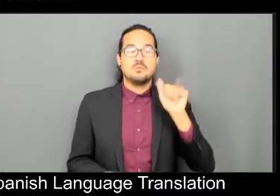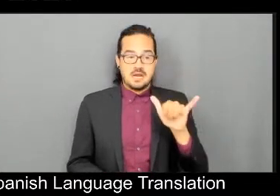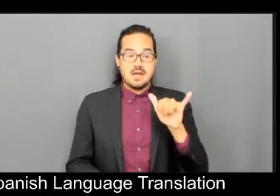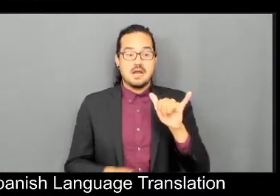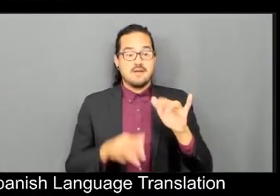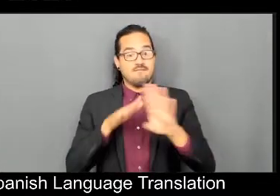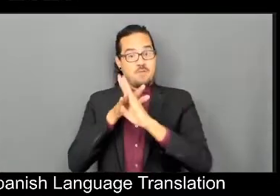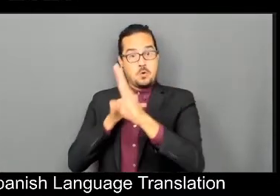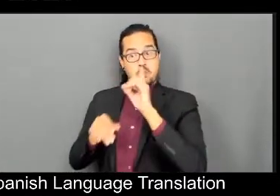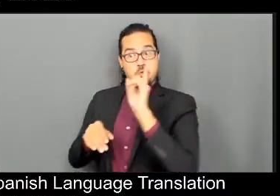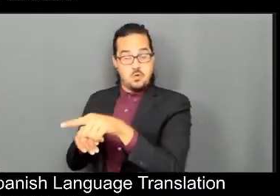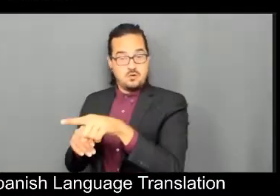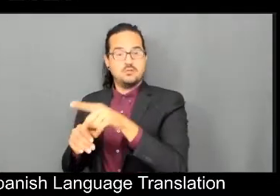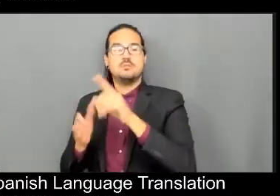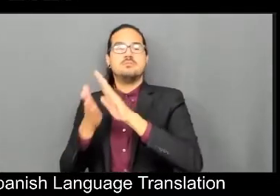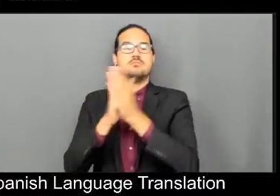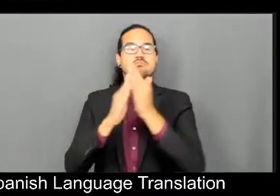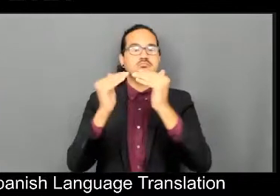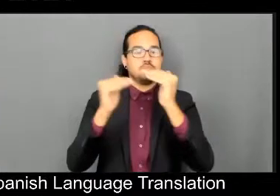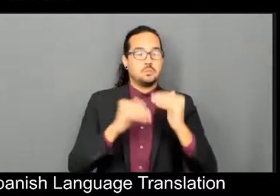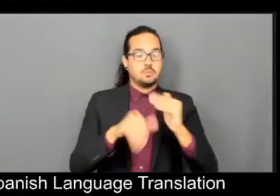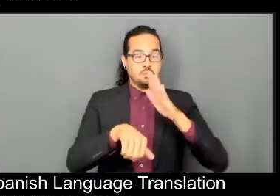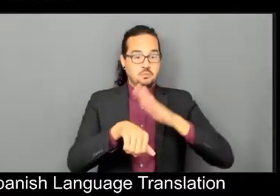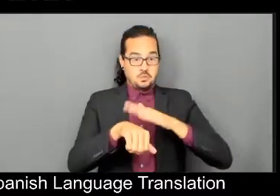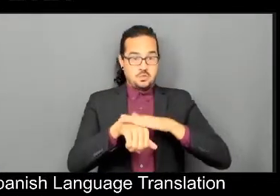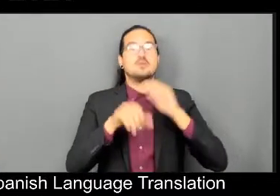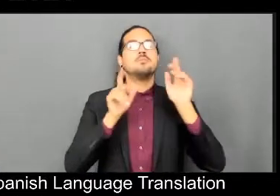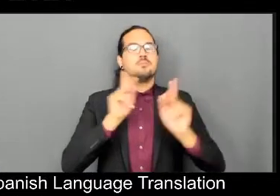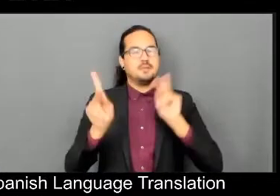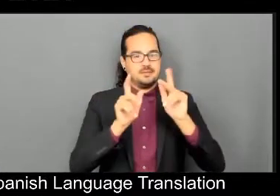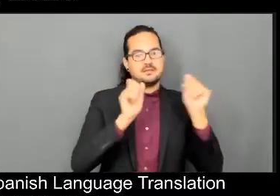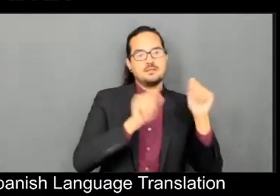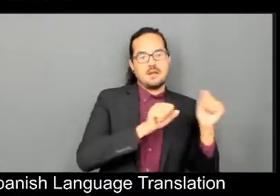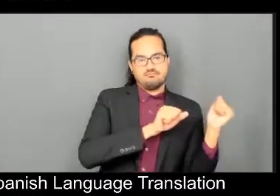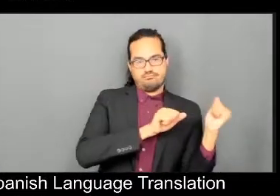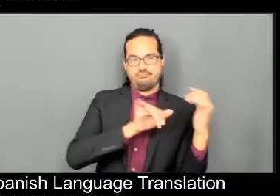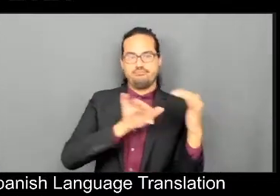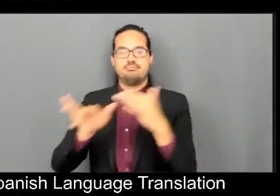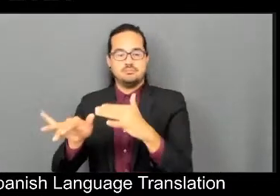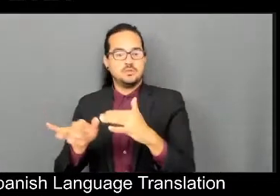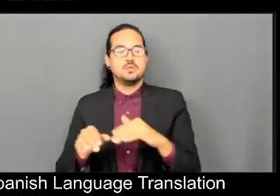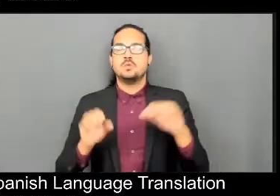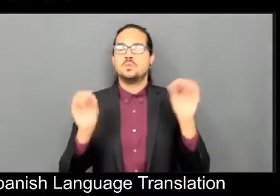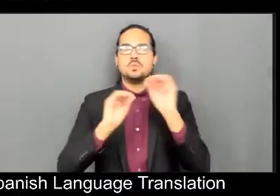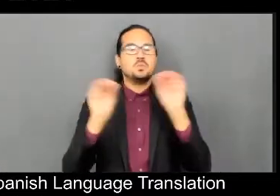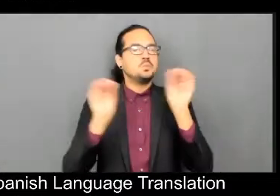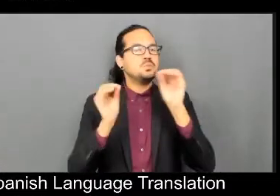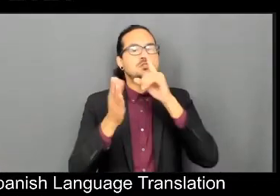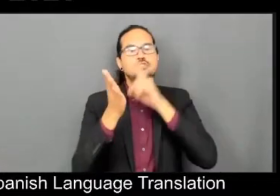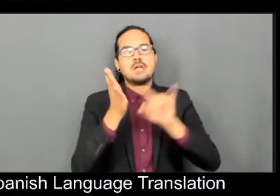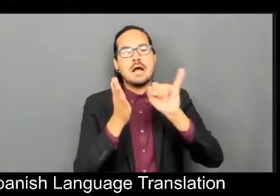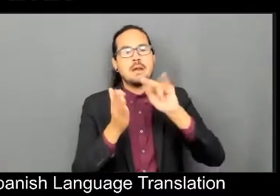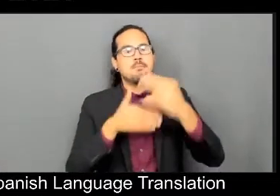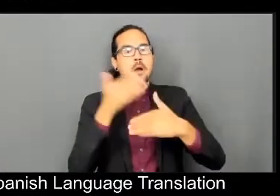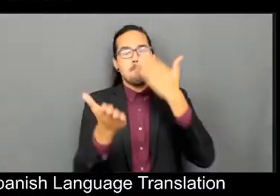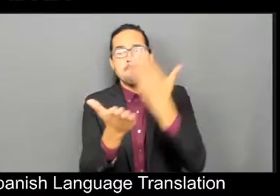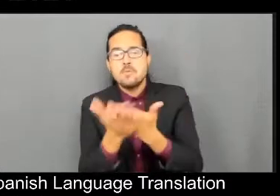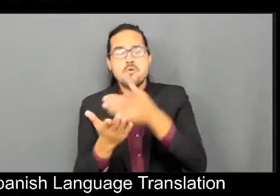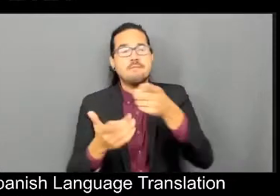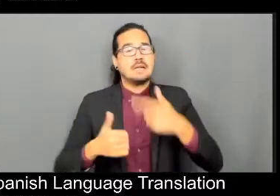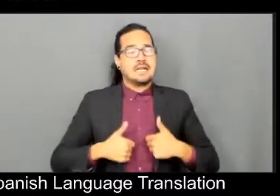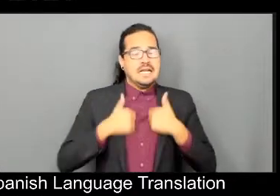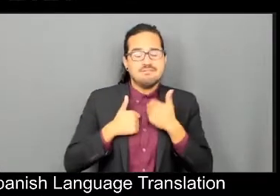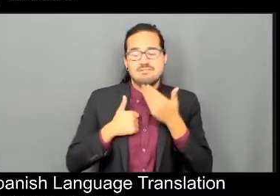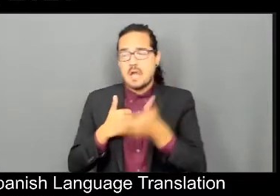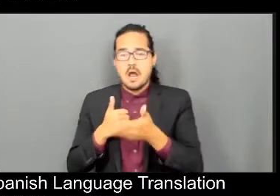check-in process. However, I can assure you that law enforcement will be in the area, in addition to the Highway Patrol, who's manning the Bear